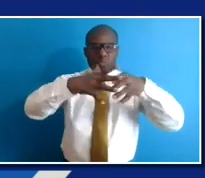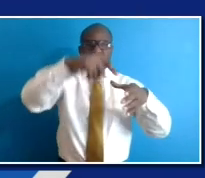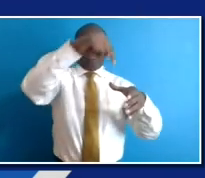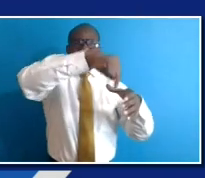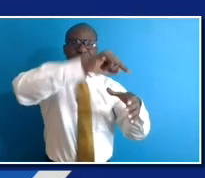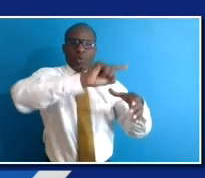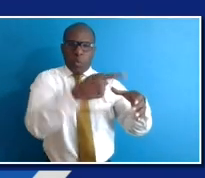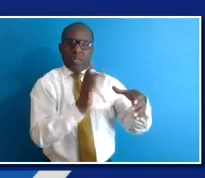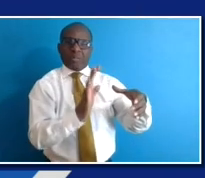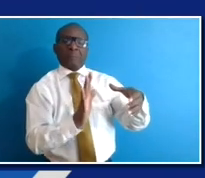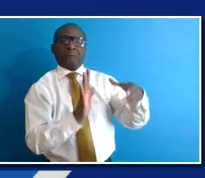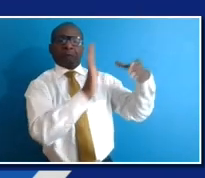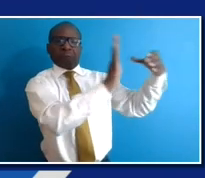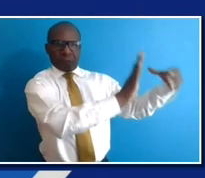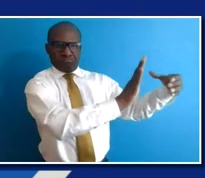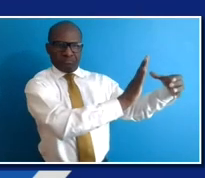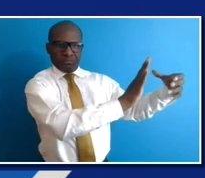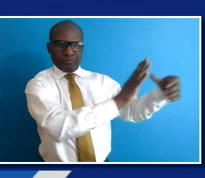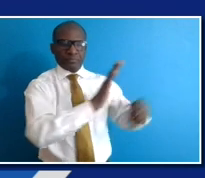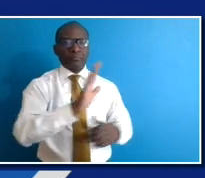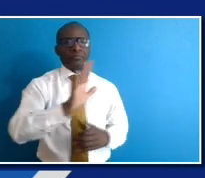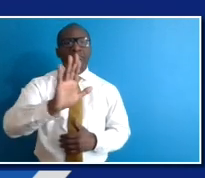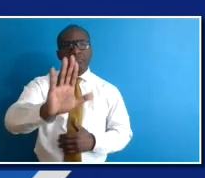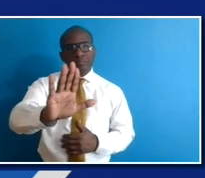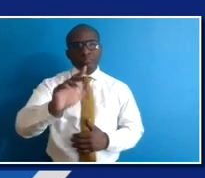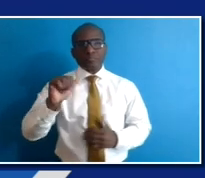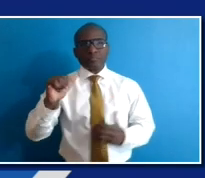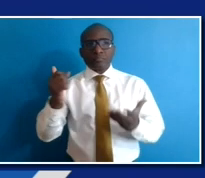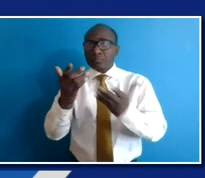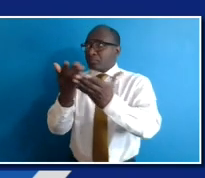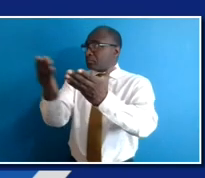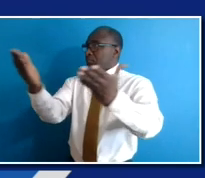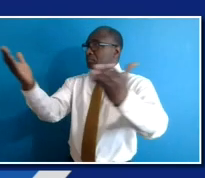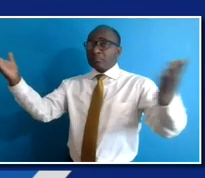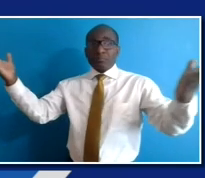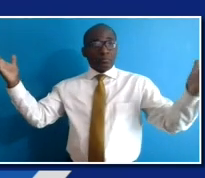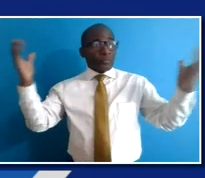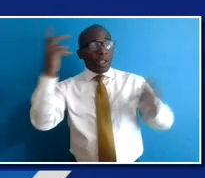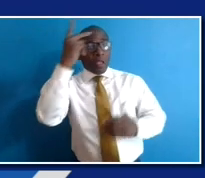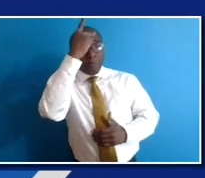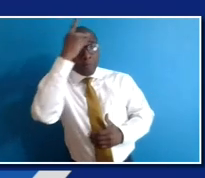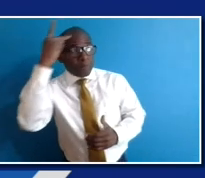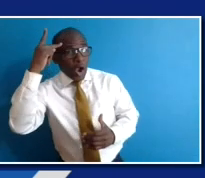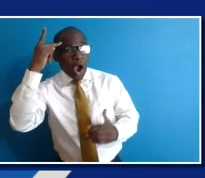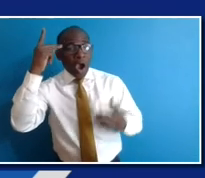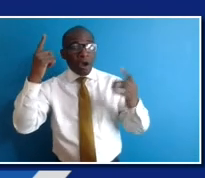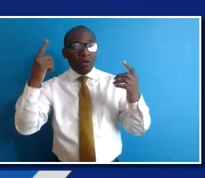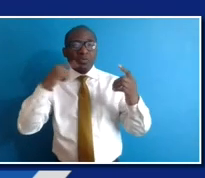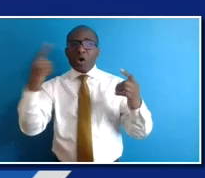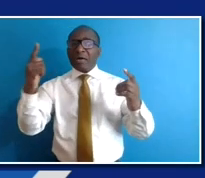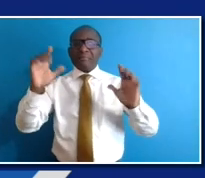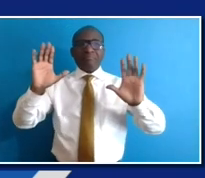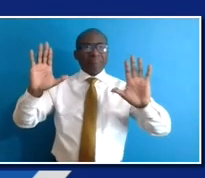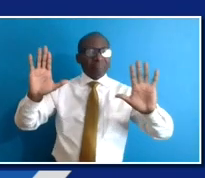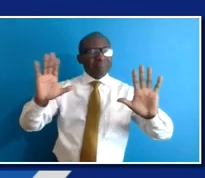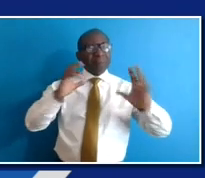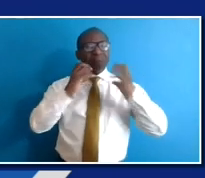Department, we're able to keep open a good portion of our department, whether it be trailways,